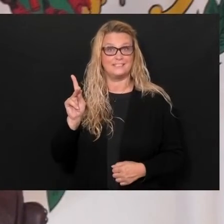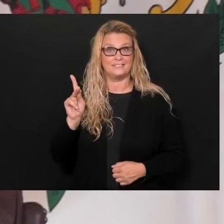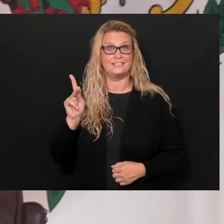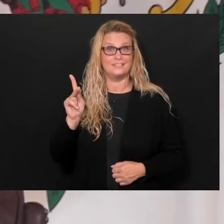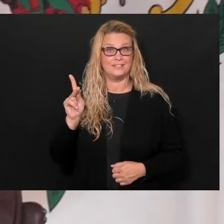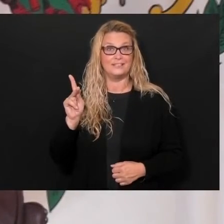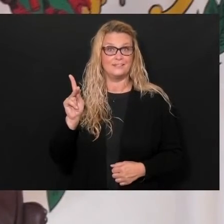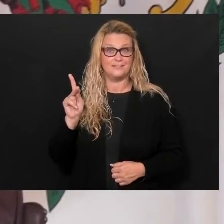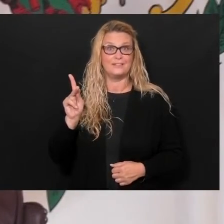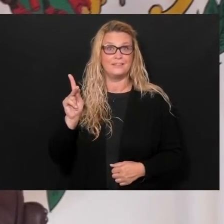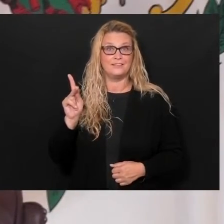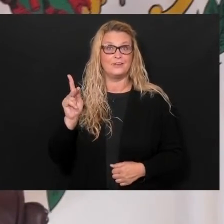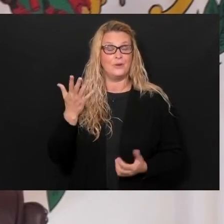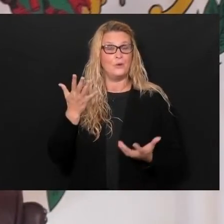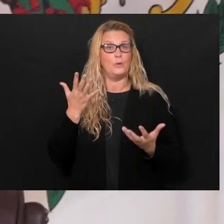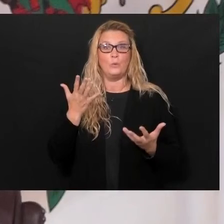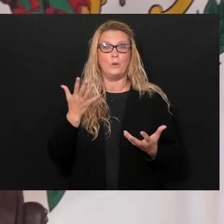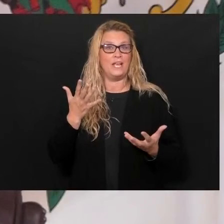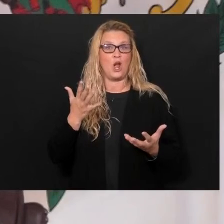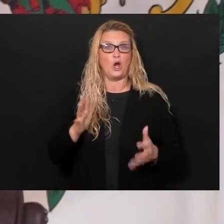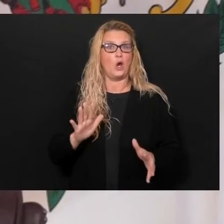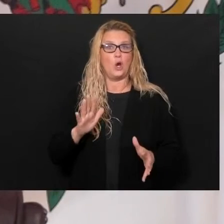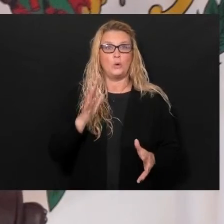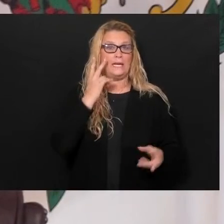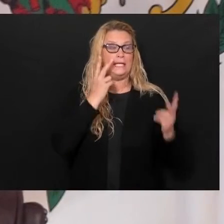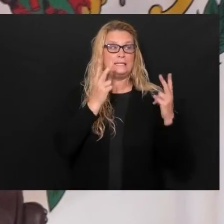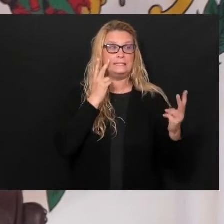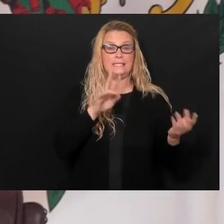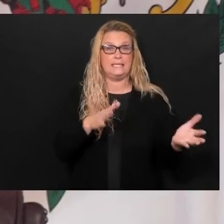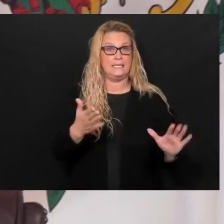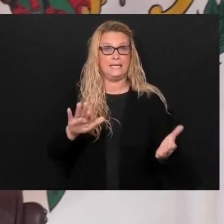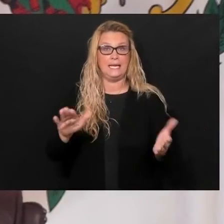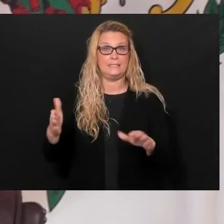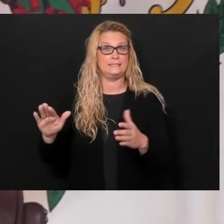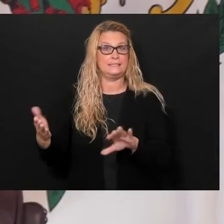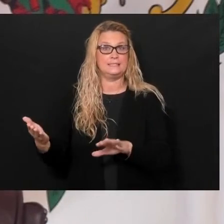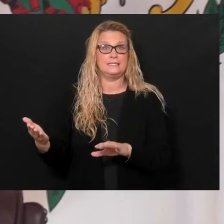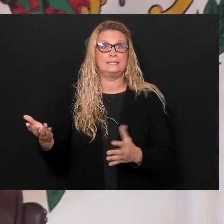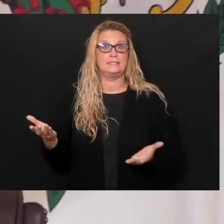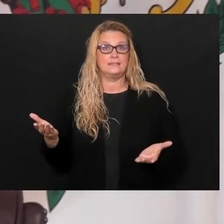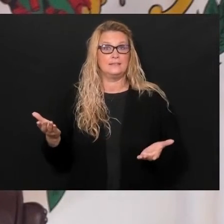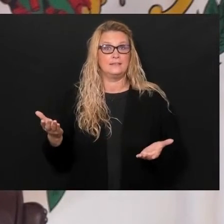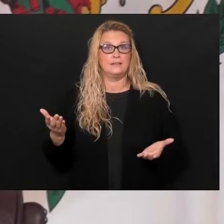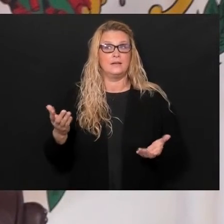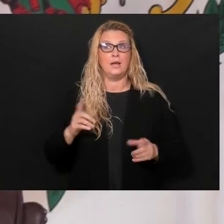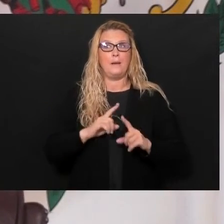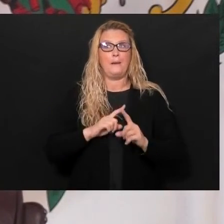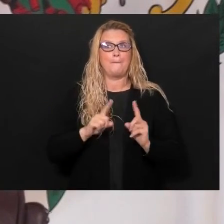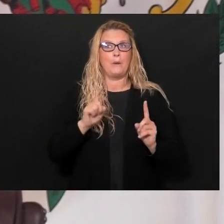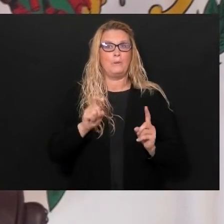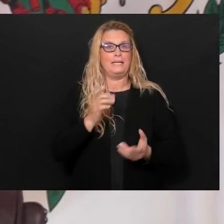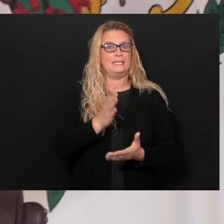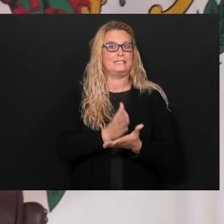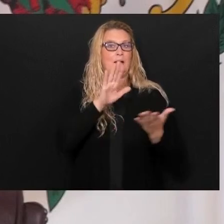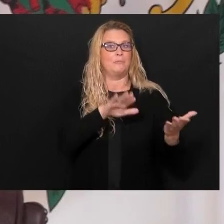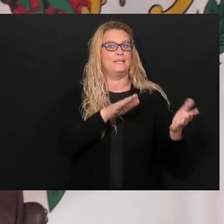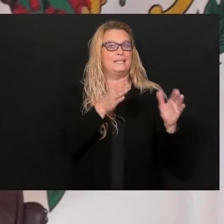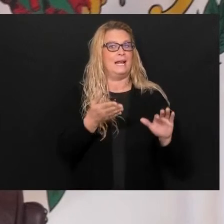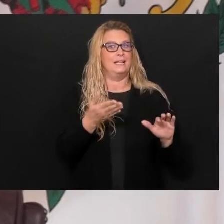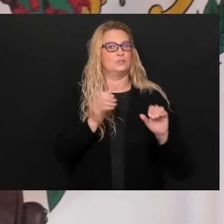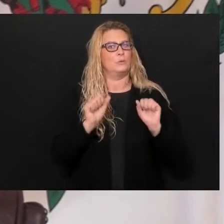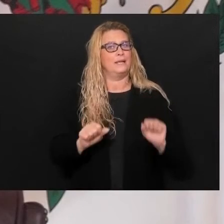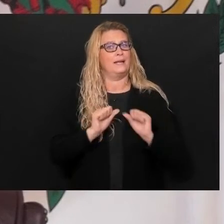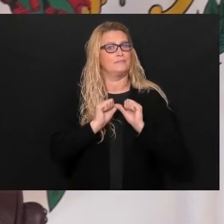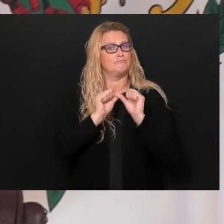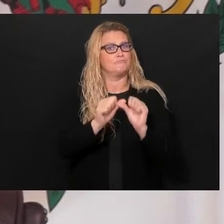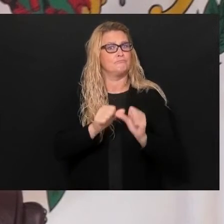I'm telling you, we know how to die. And me, we've got to learn how to live right now. We've